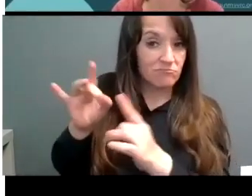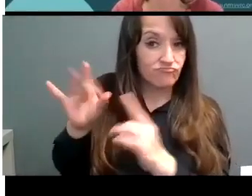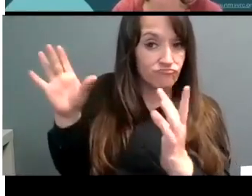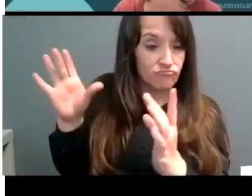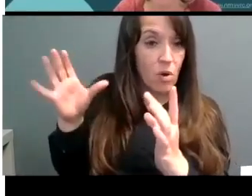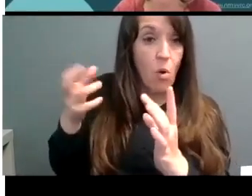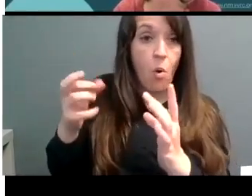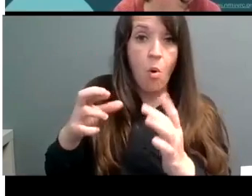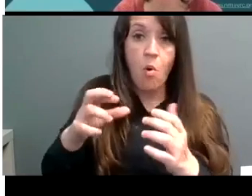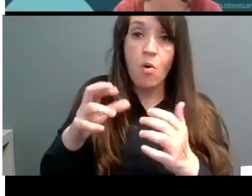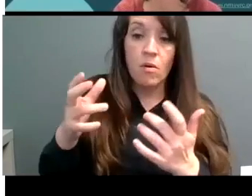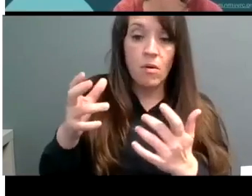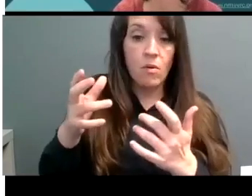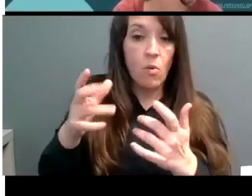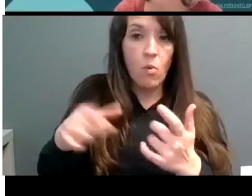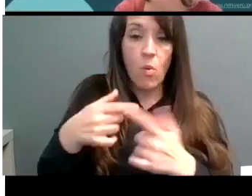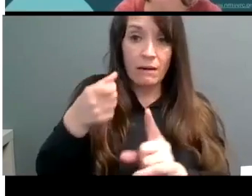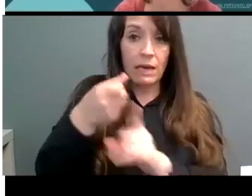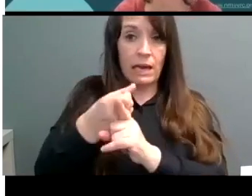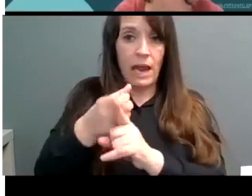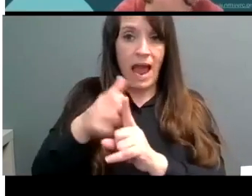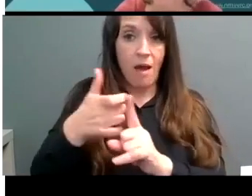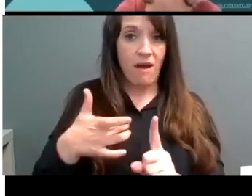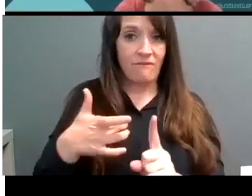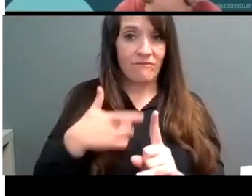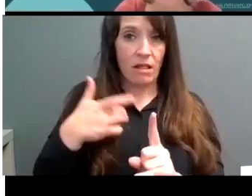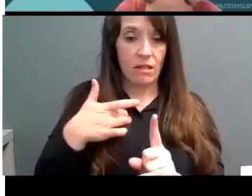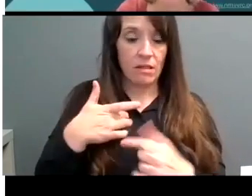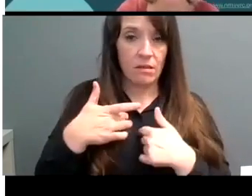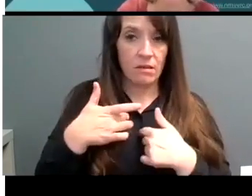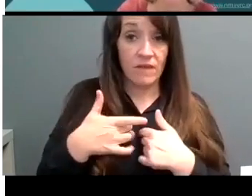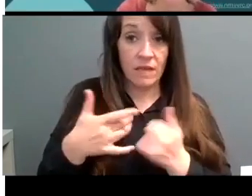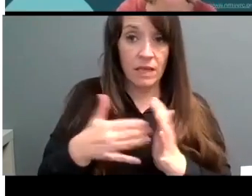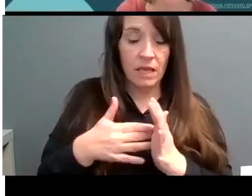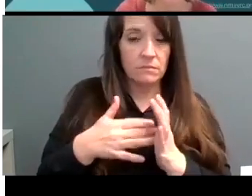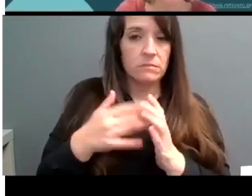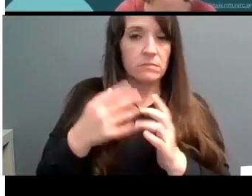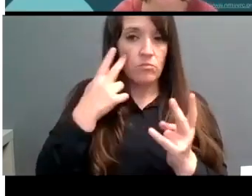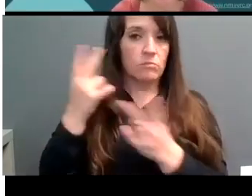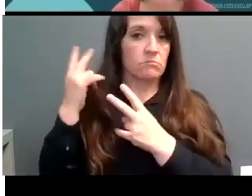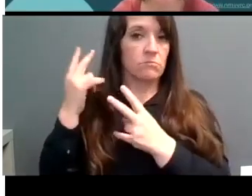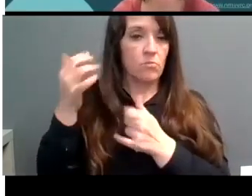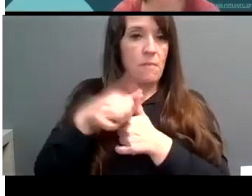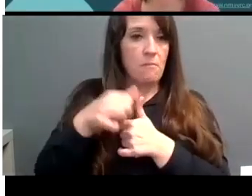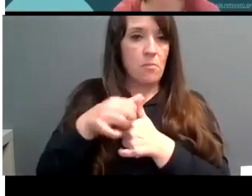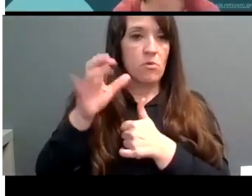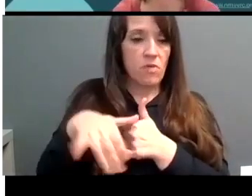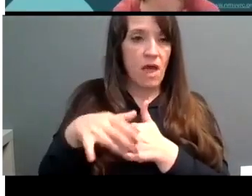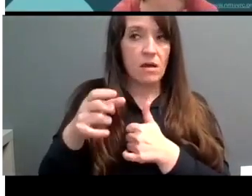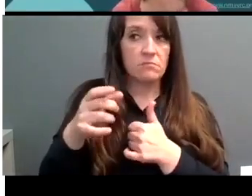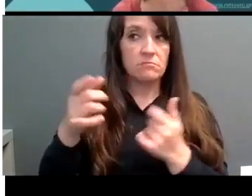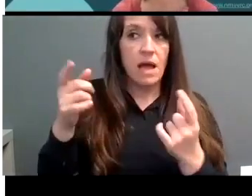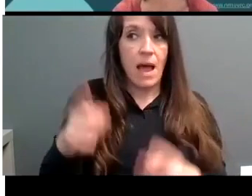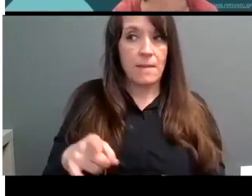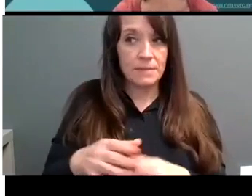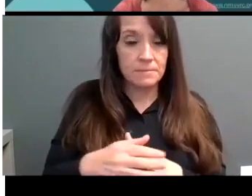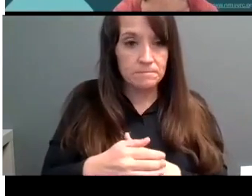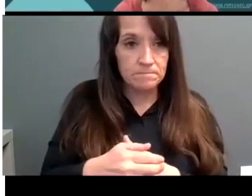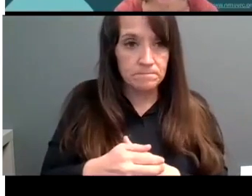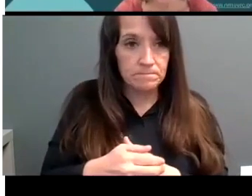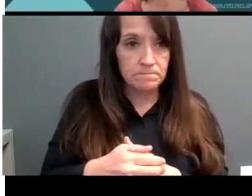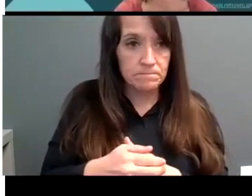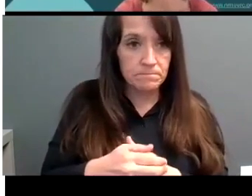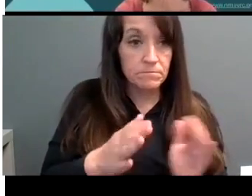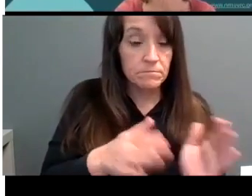at the time of the trauma can be a cue or a reminder back to that particular traumatic event. And then when we talk about